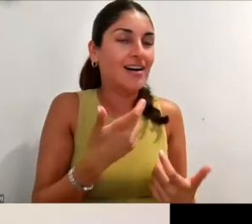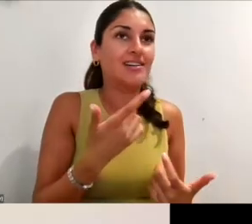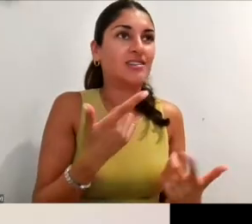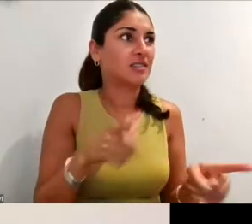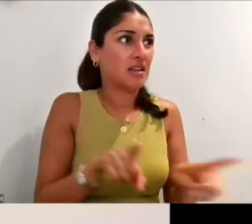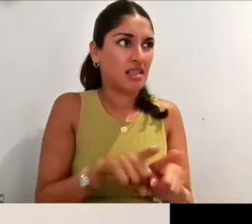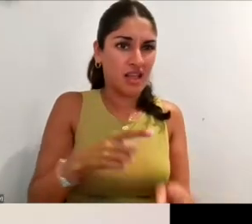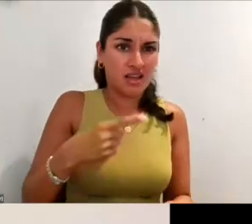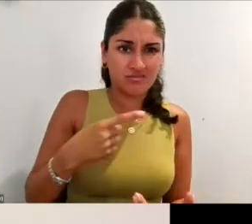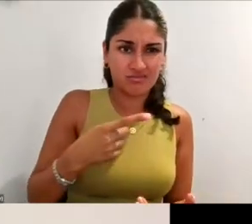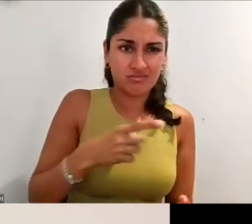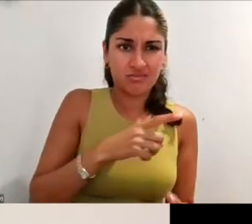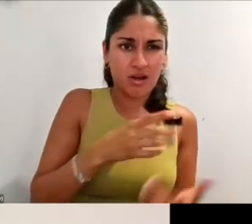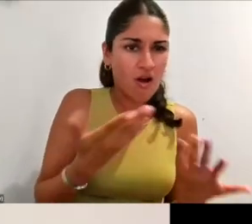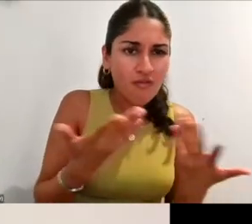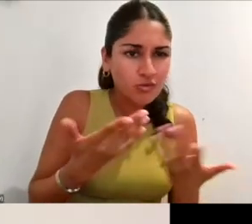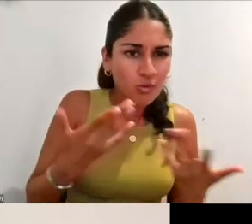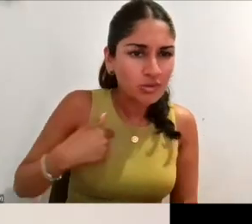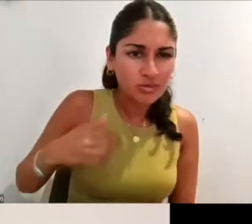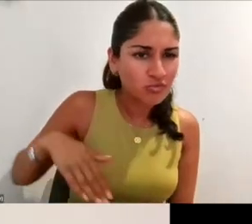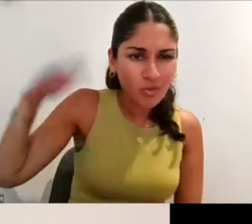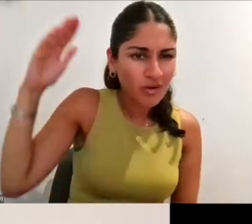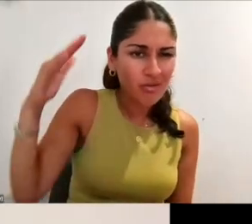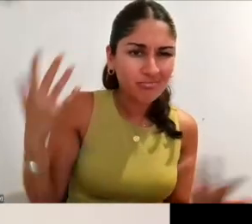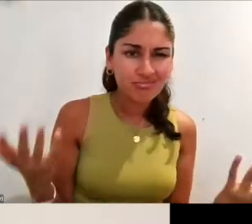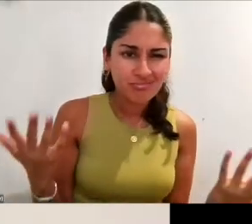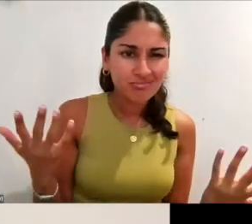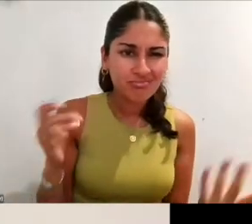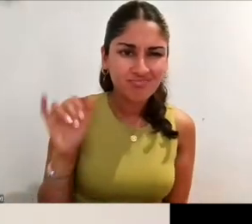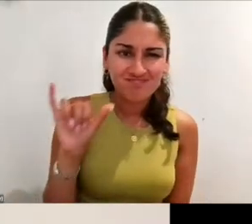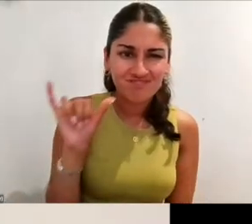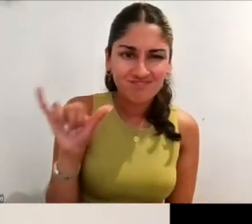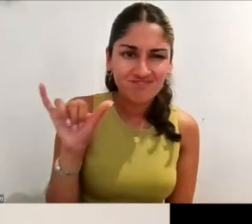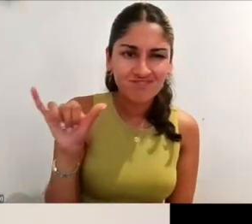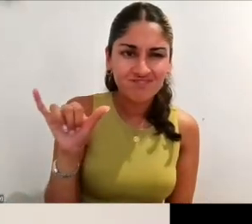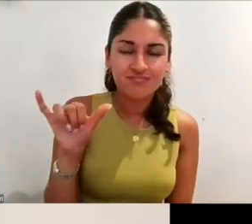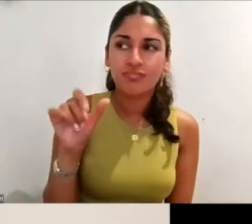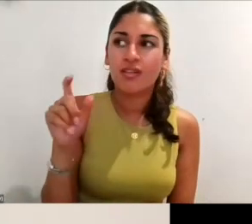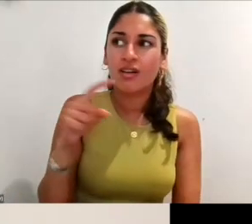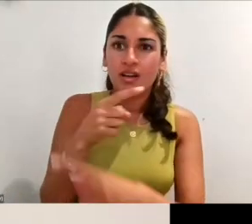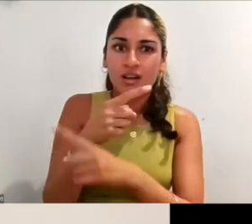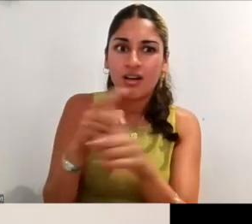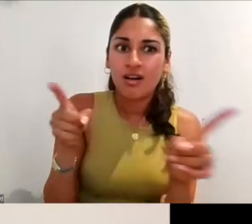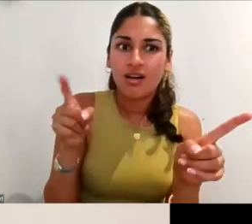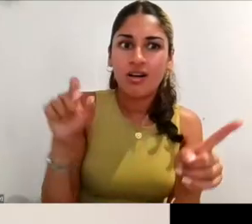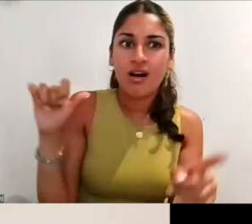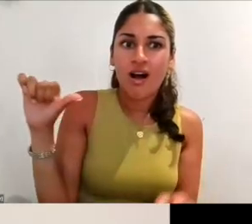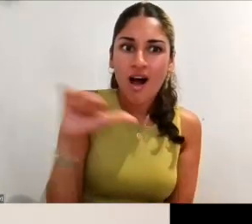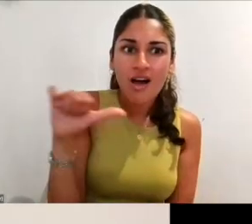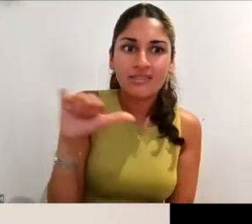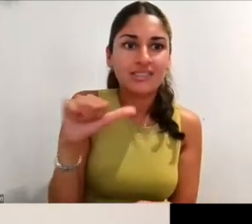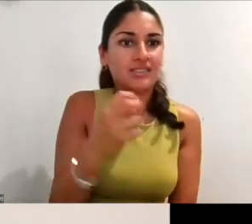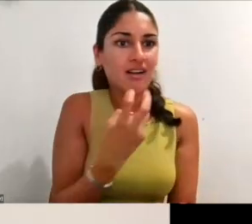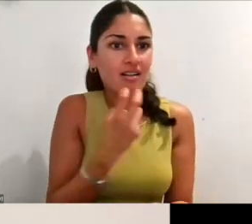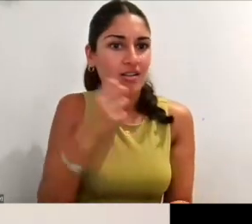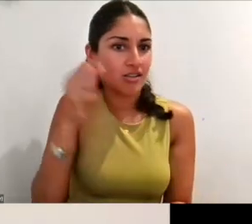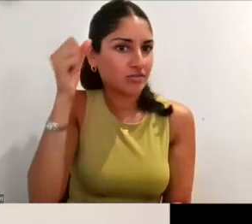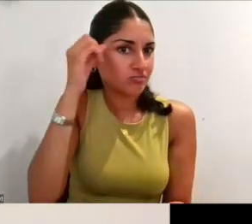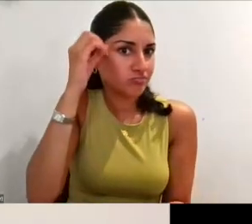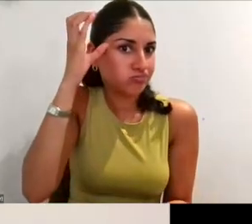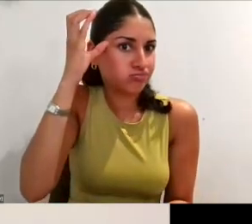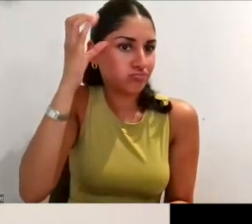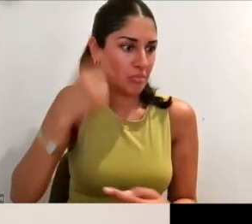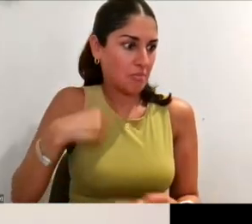since I was first here. Somehow, everyone knows everything about me. I suppose it's not